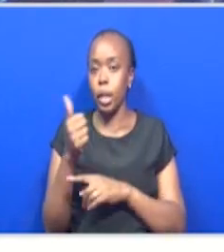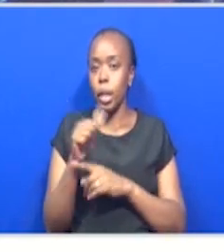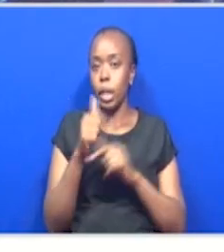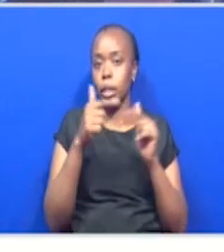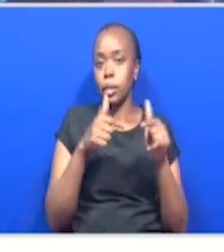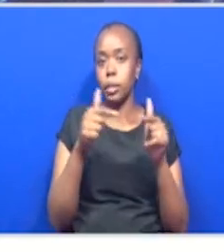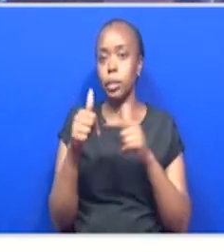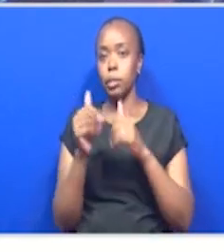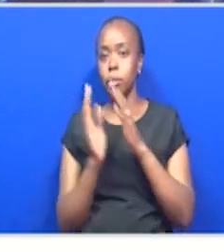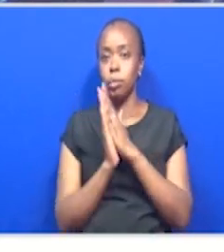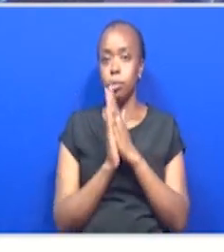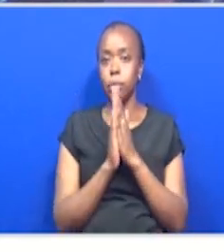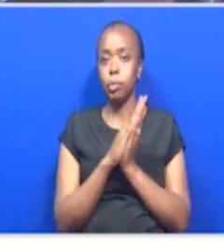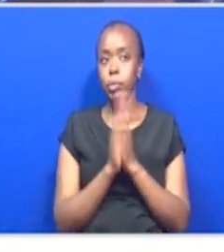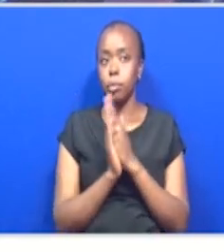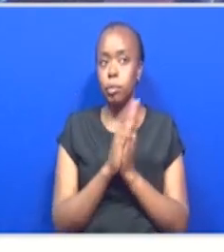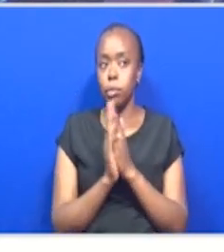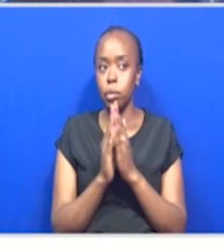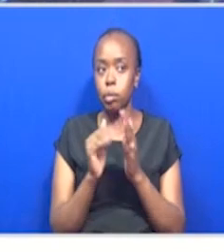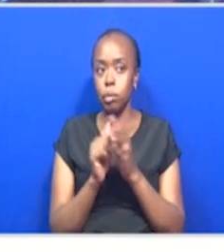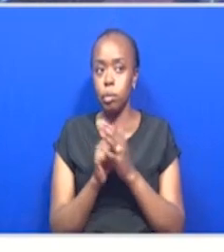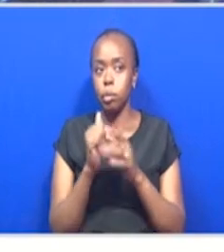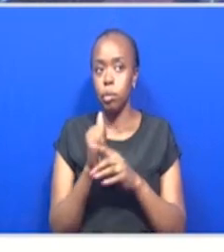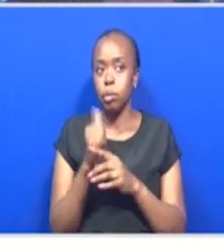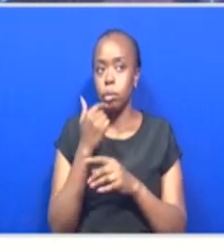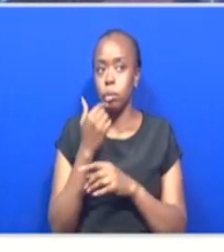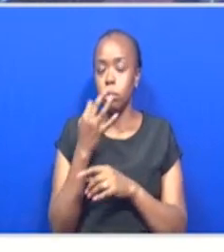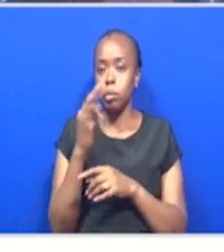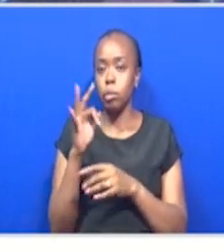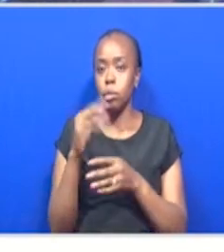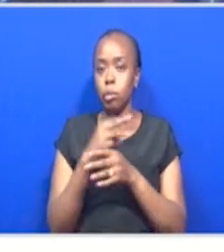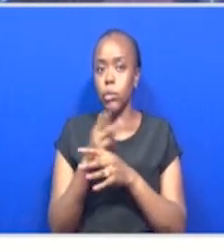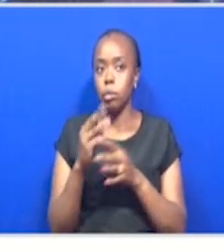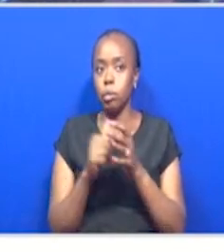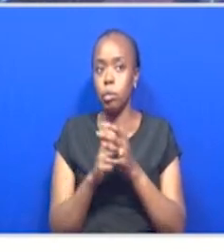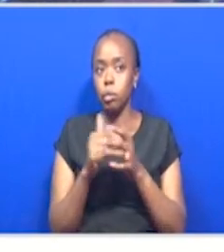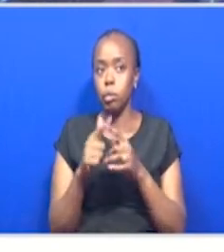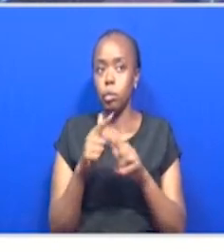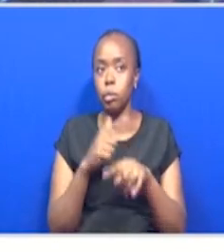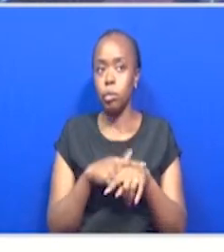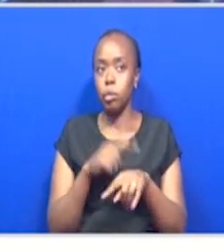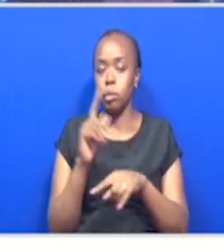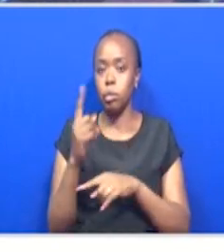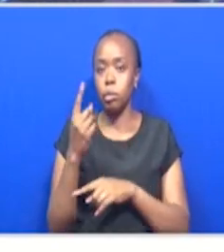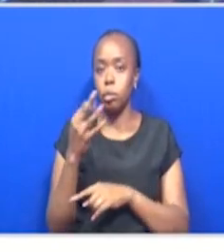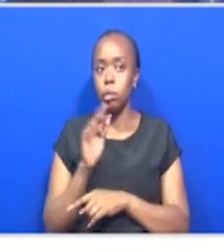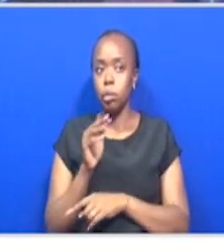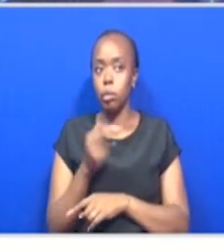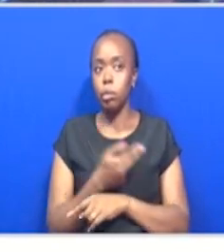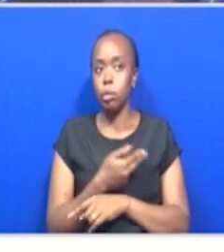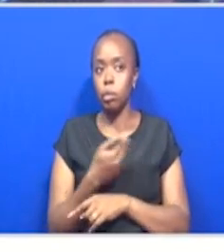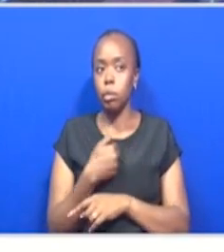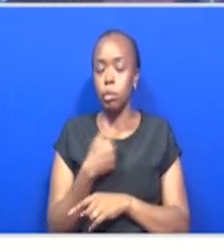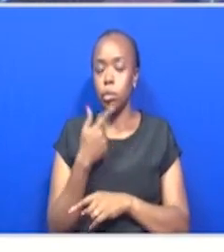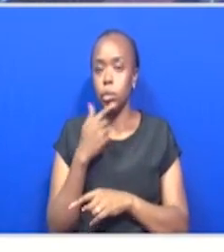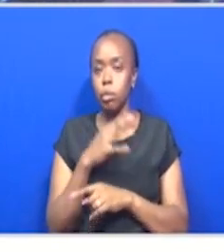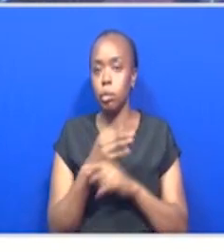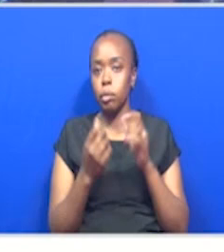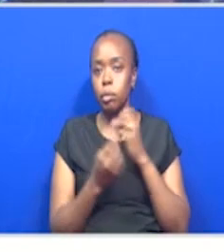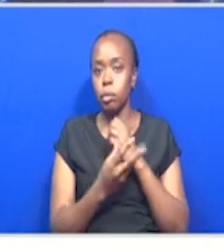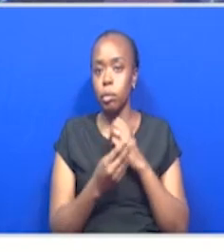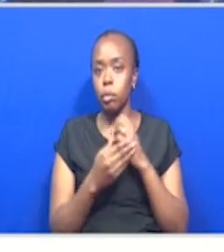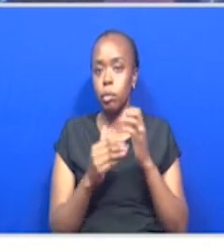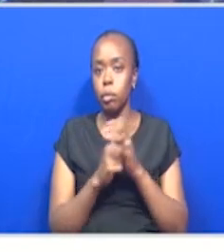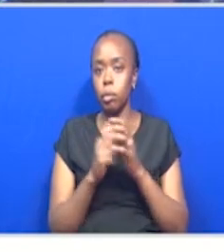In this story dubbed Scars of Mai Mahiu, a section of them spent time with one of our own, Kelvin Kariba, and here are